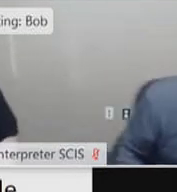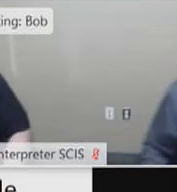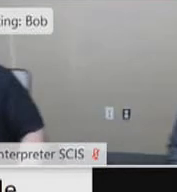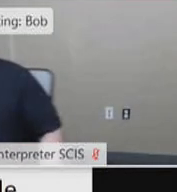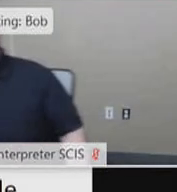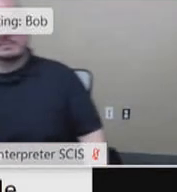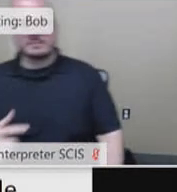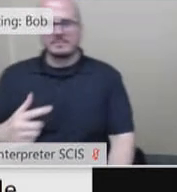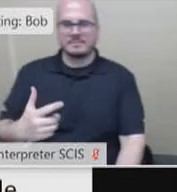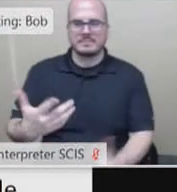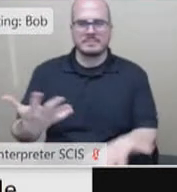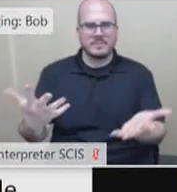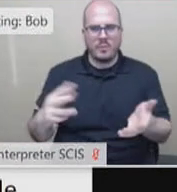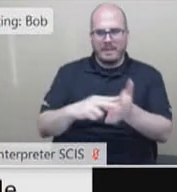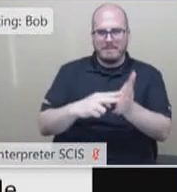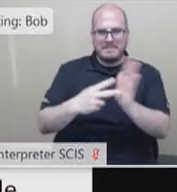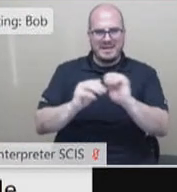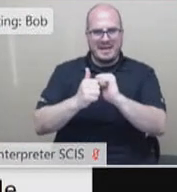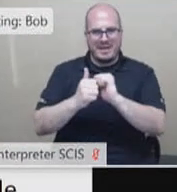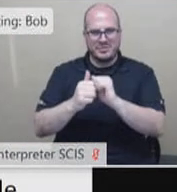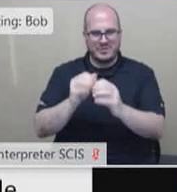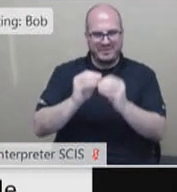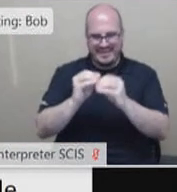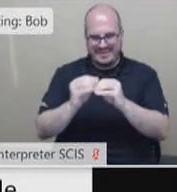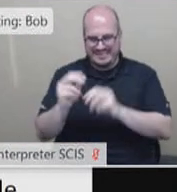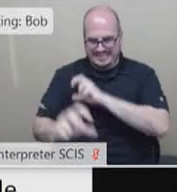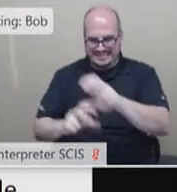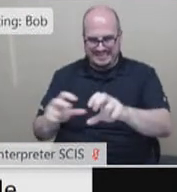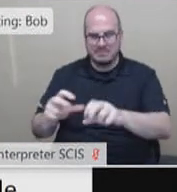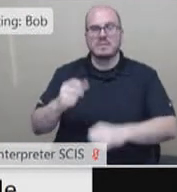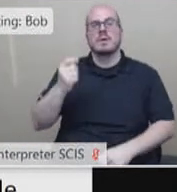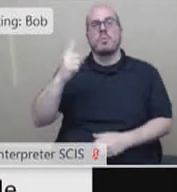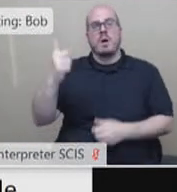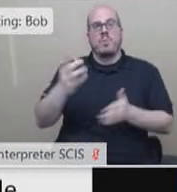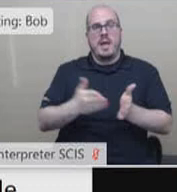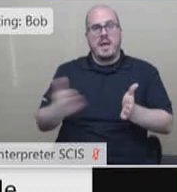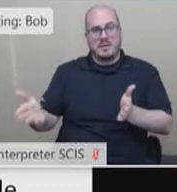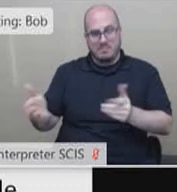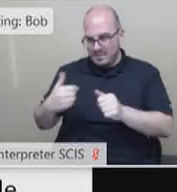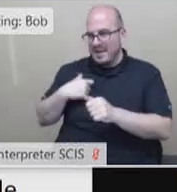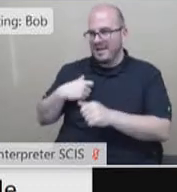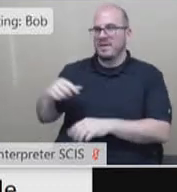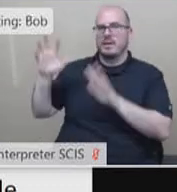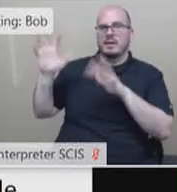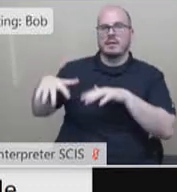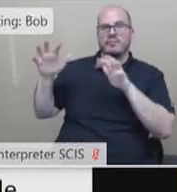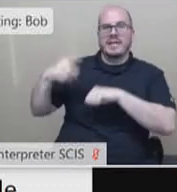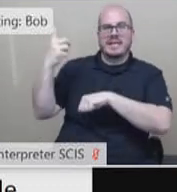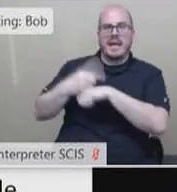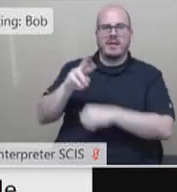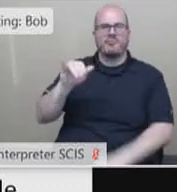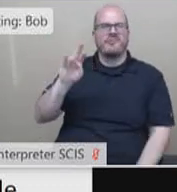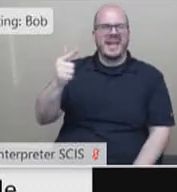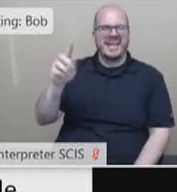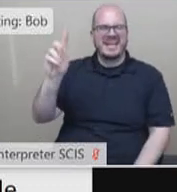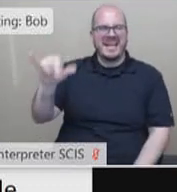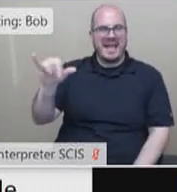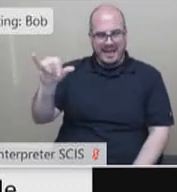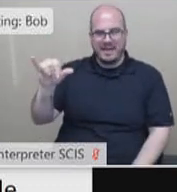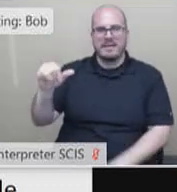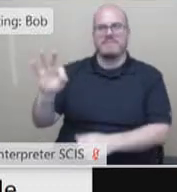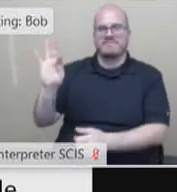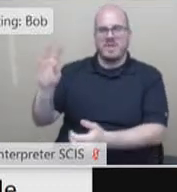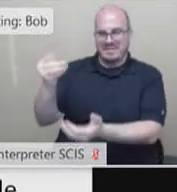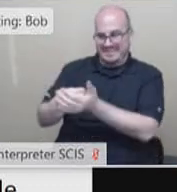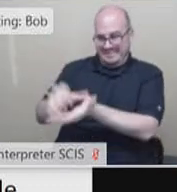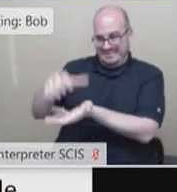that? Well, the city does keep a rainy day fund, and the rainy day fund is allowed to be used only as a